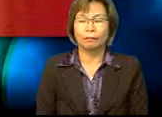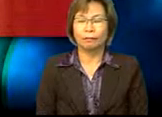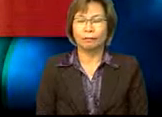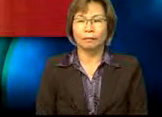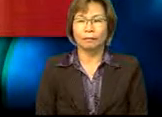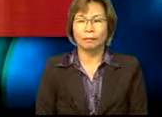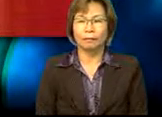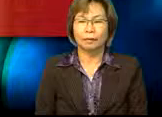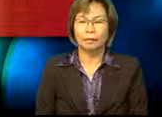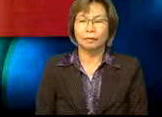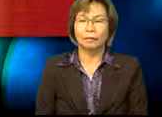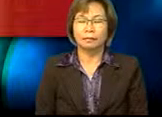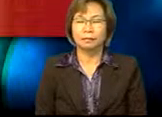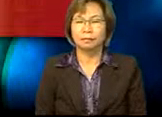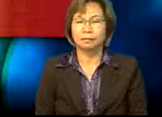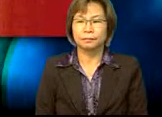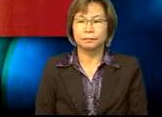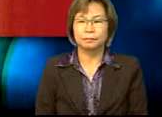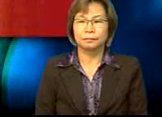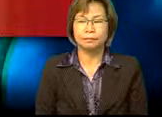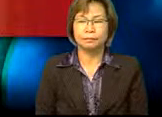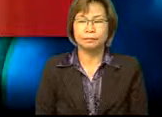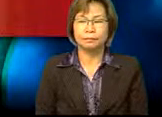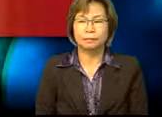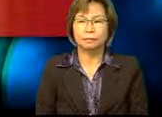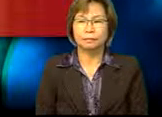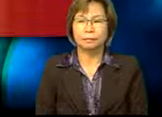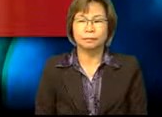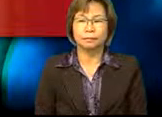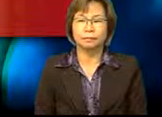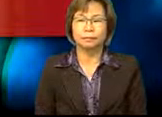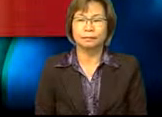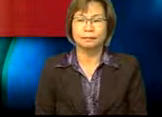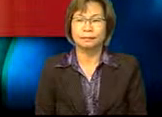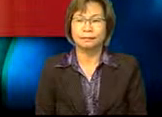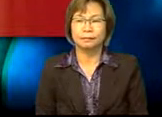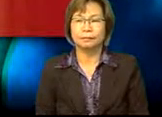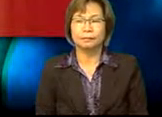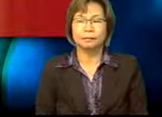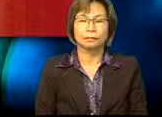Thank you.